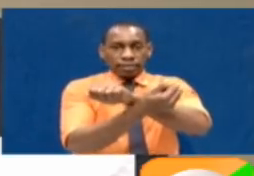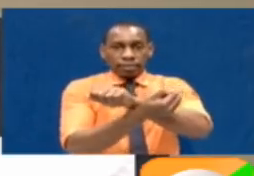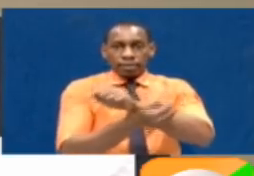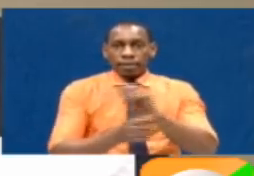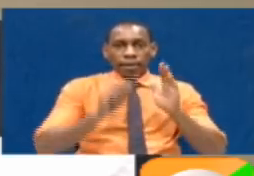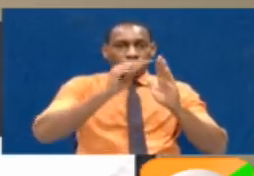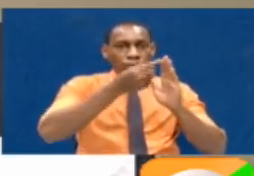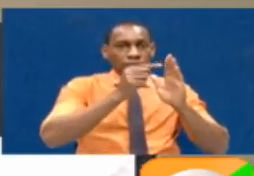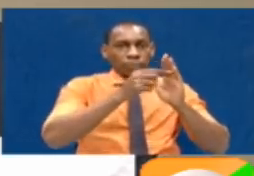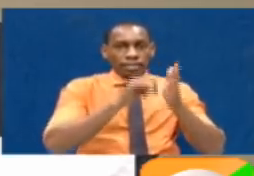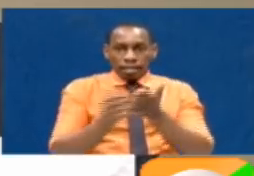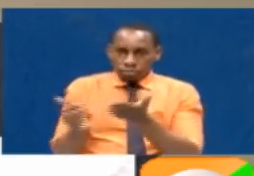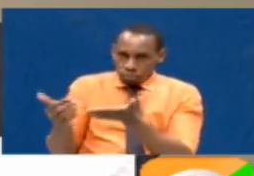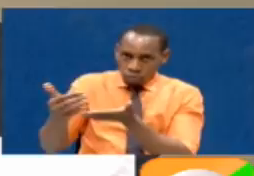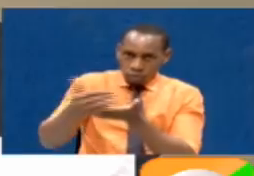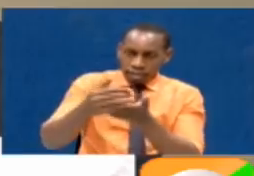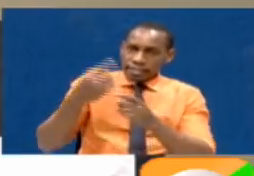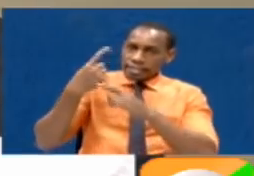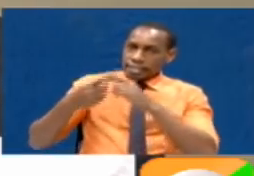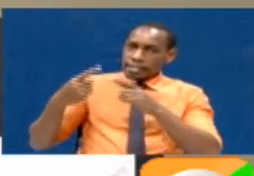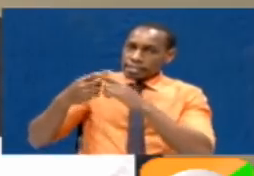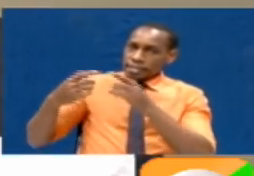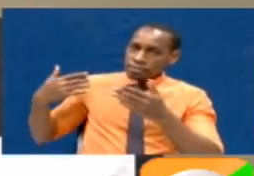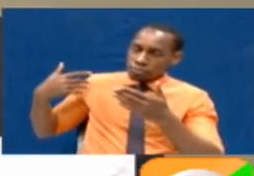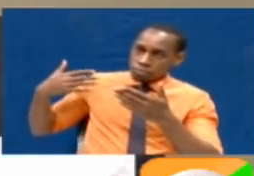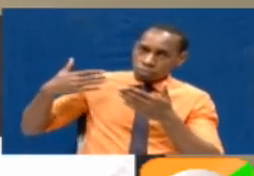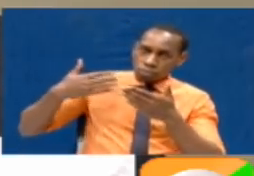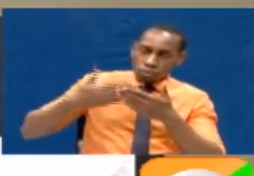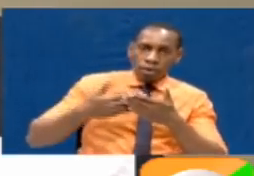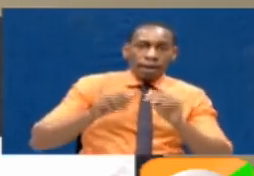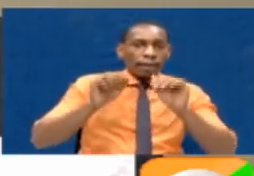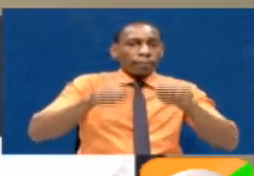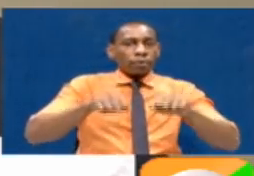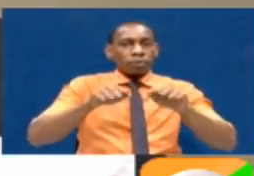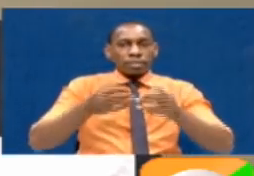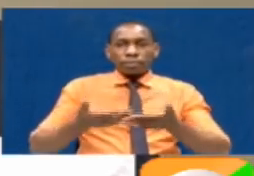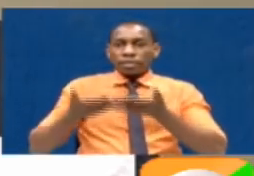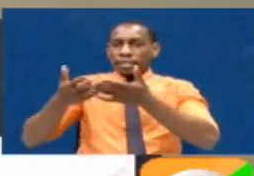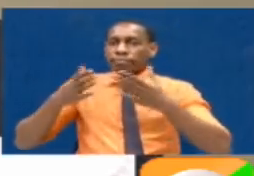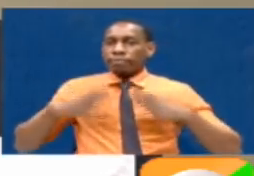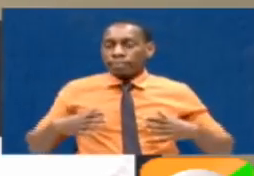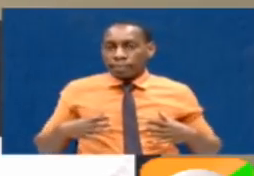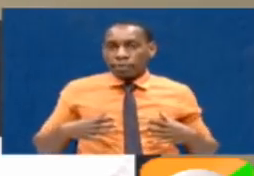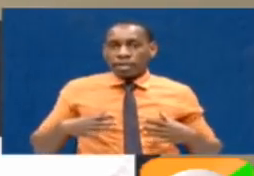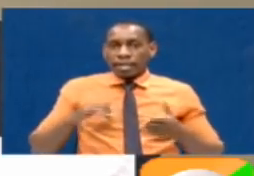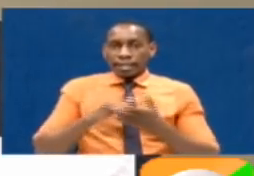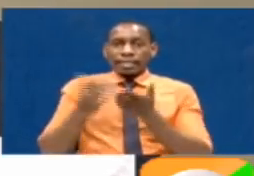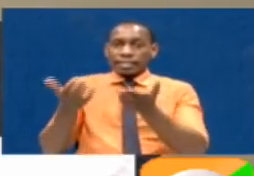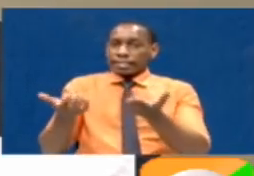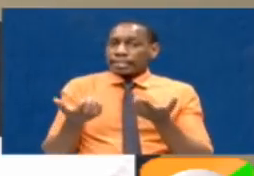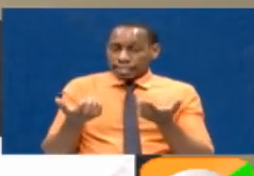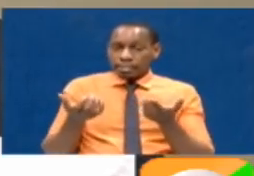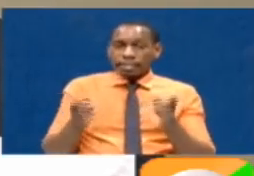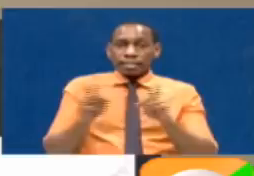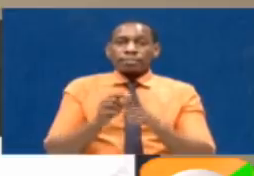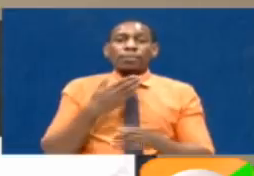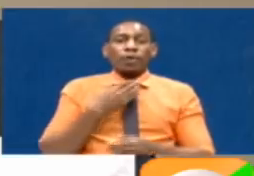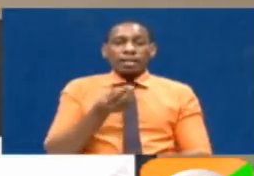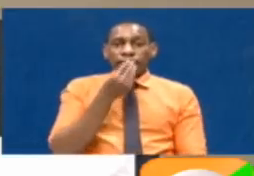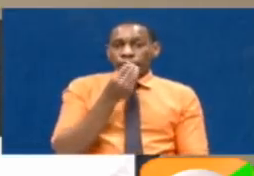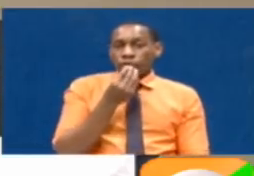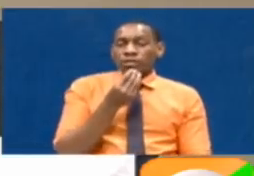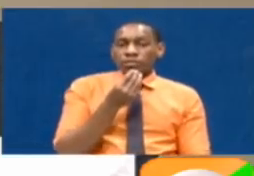their points which they have accumulated over the years to people who are needy and who want food and who